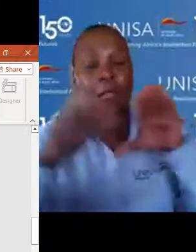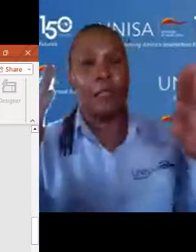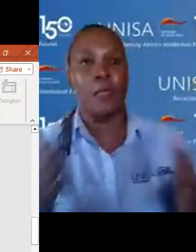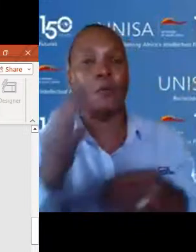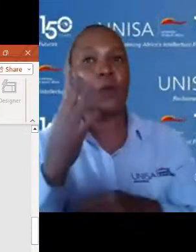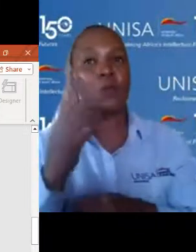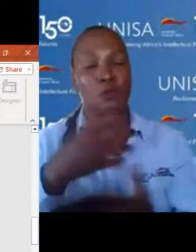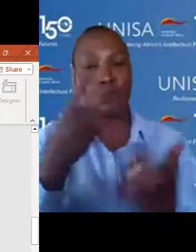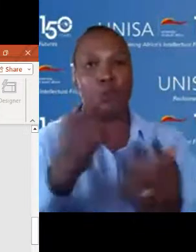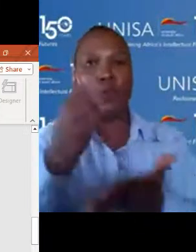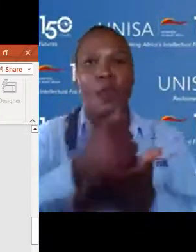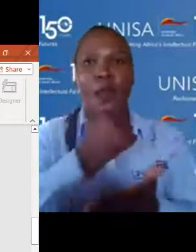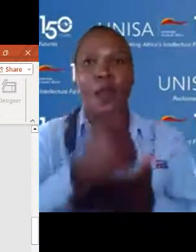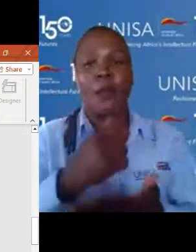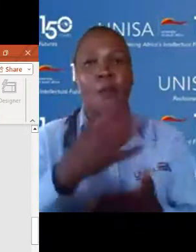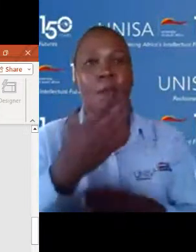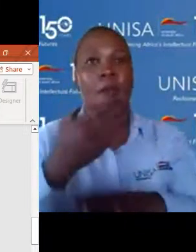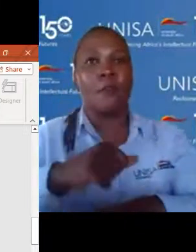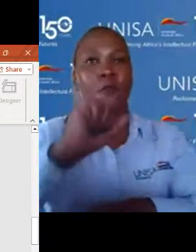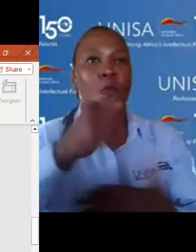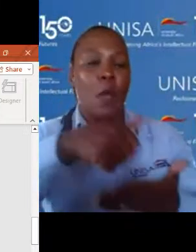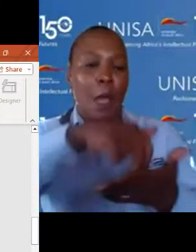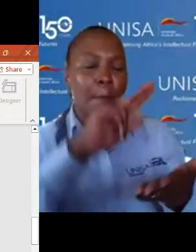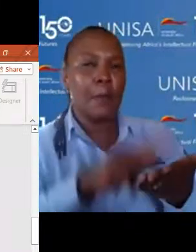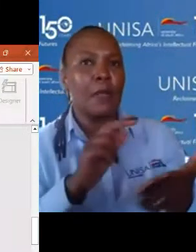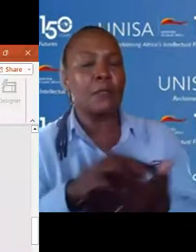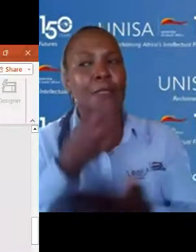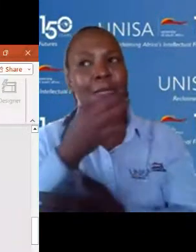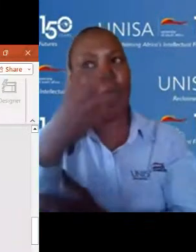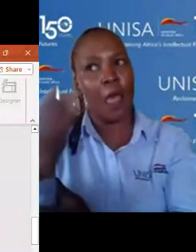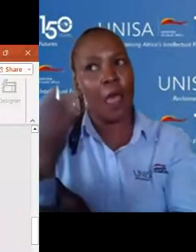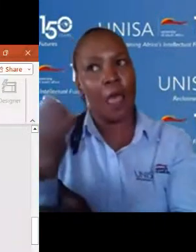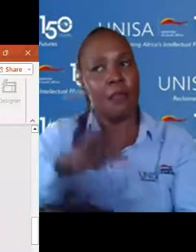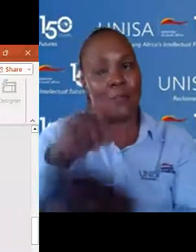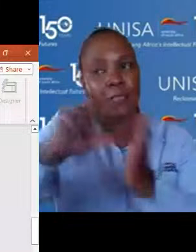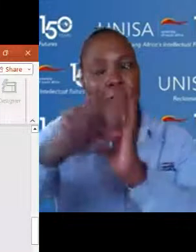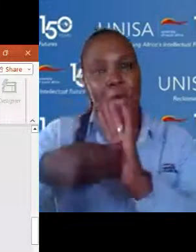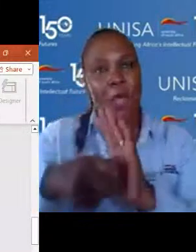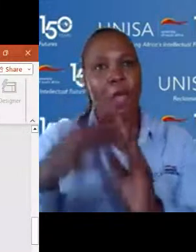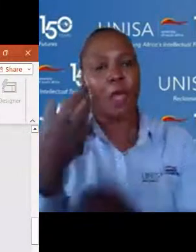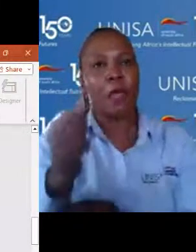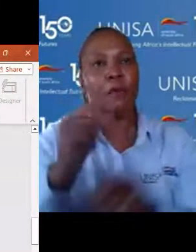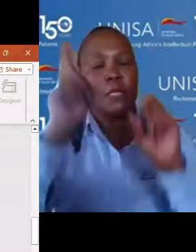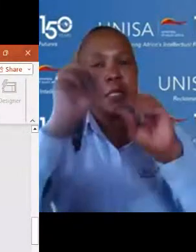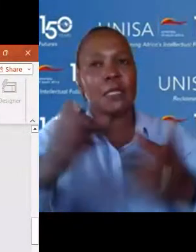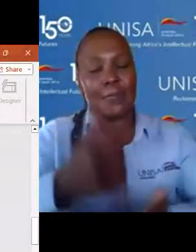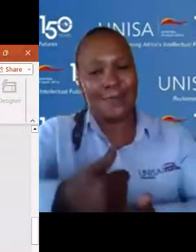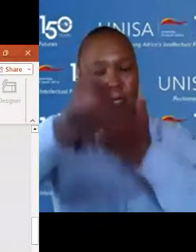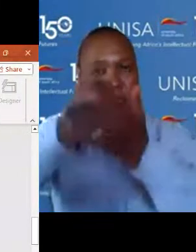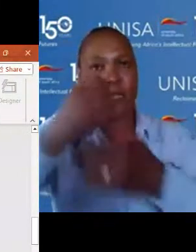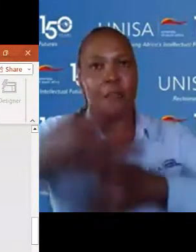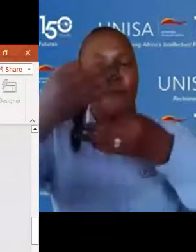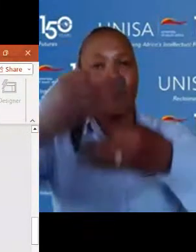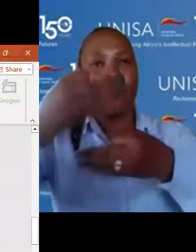your applications and you say you have a disability, we have a special assistant form where you